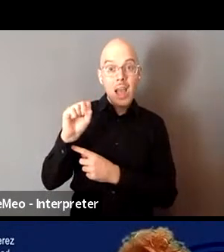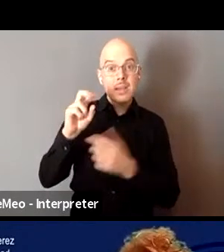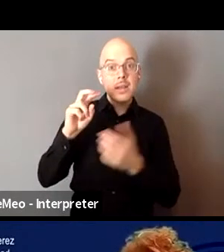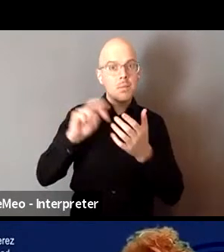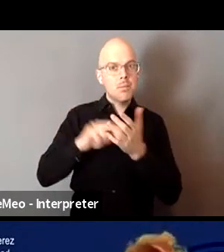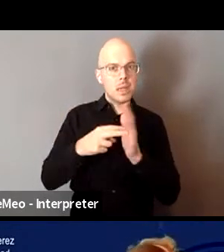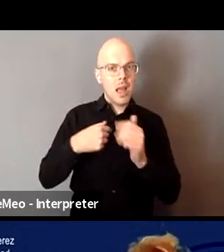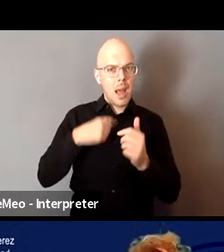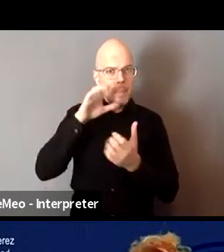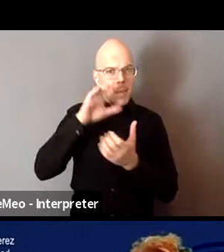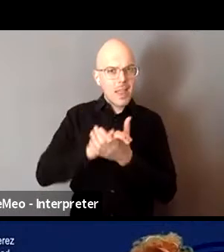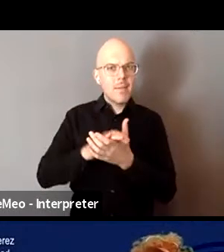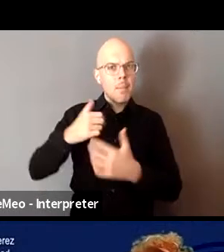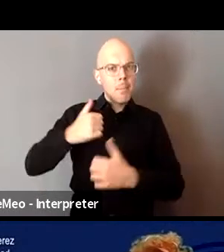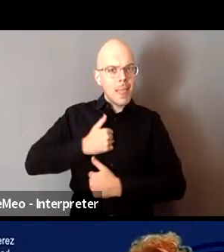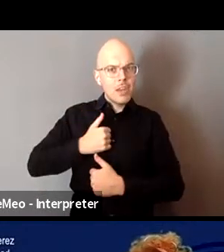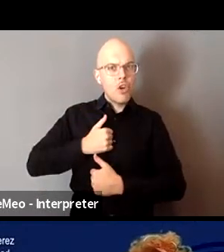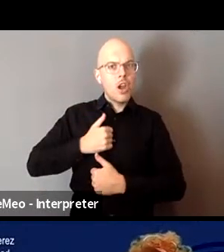operating,